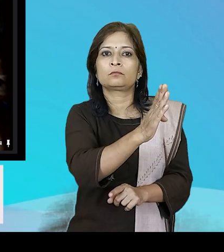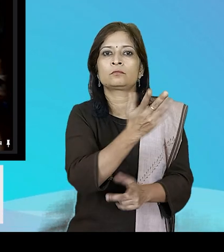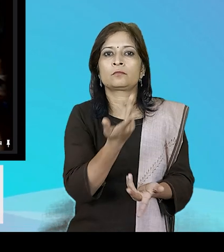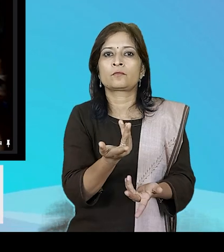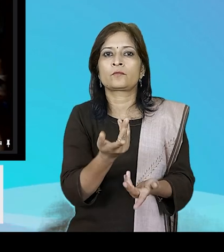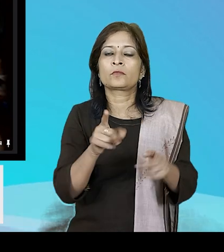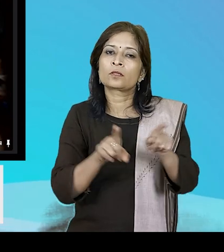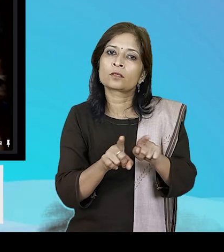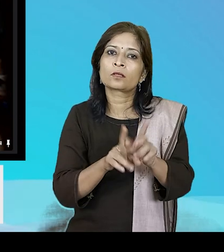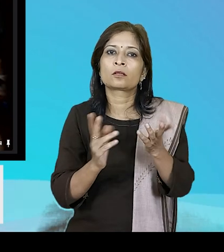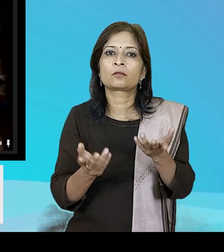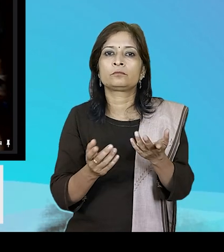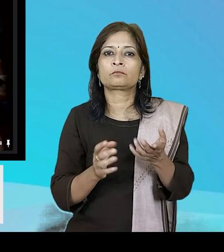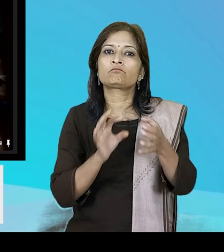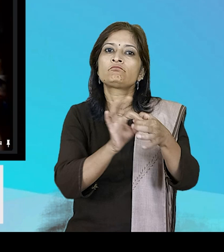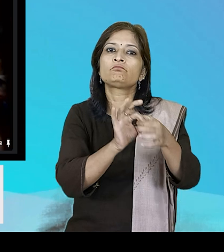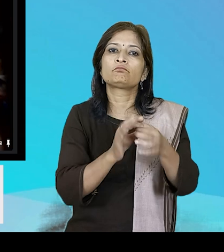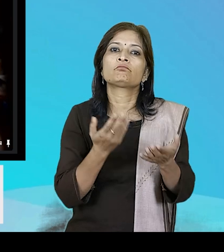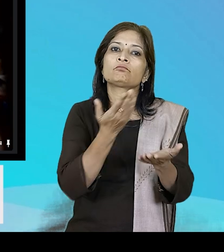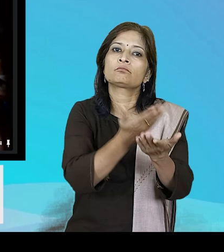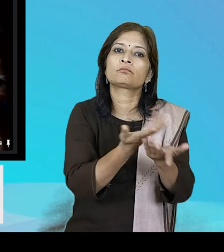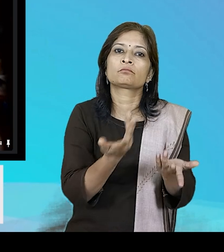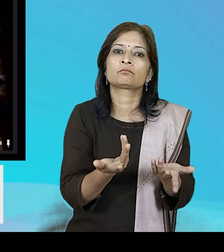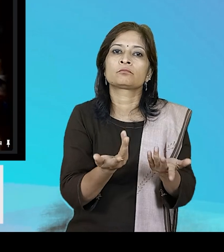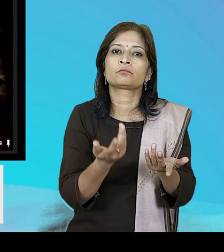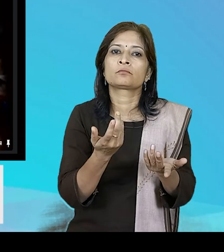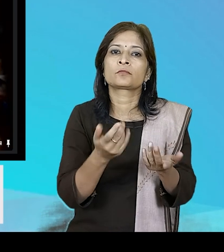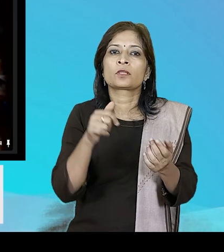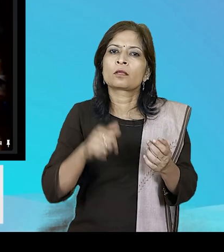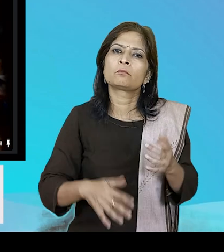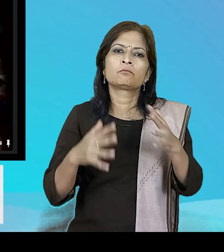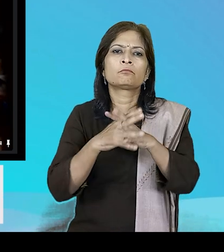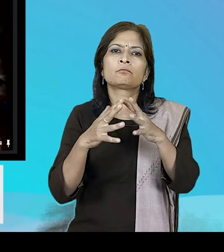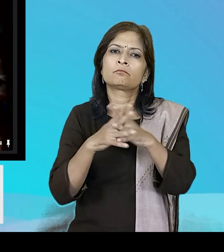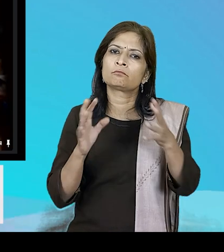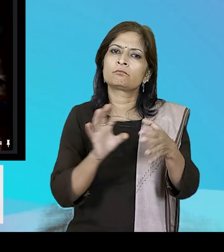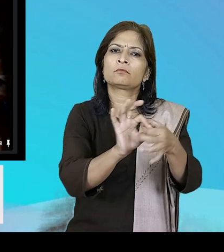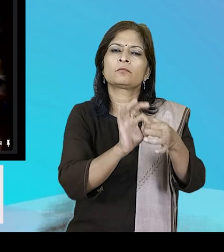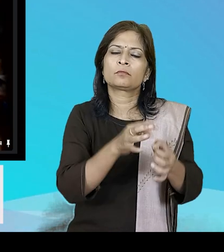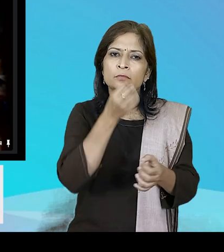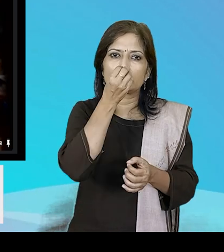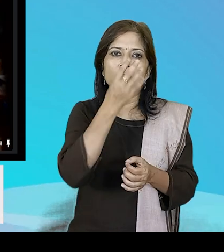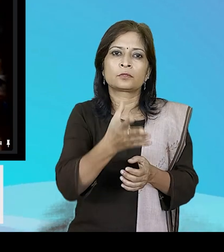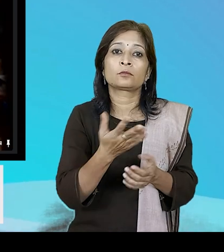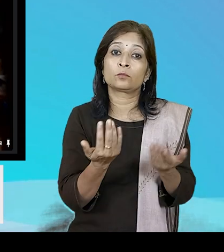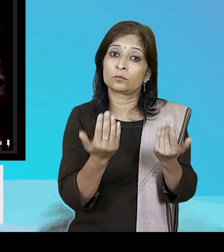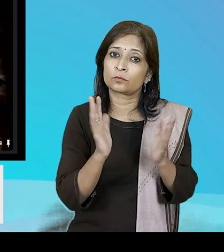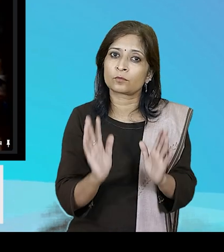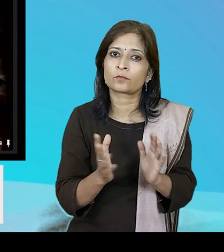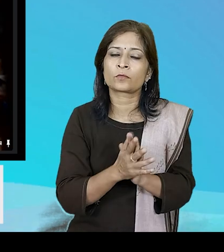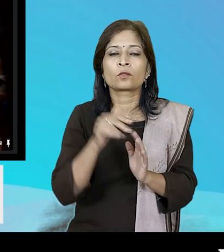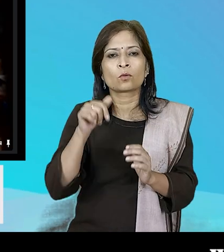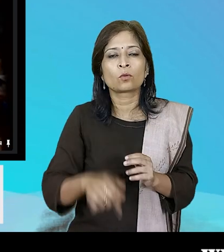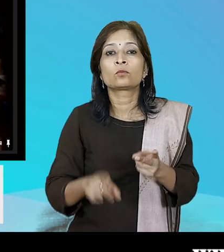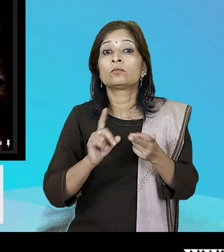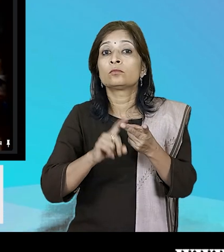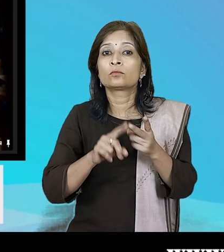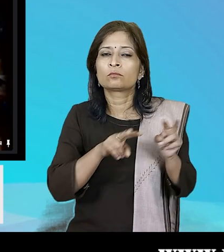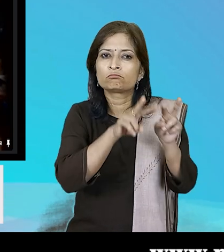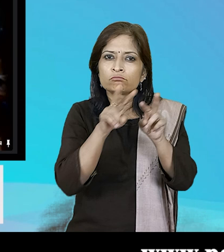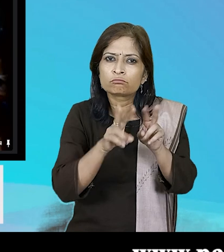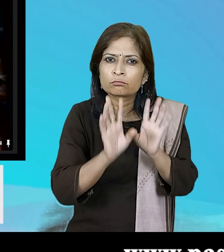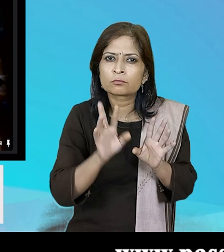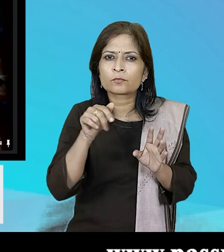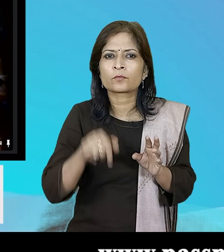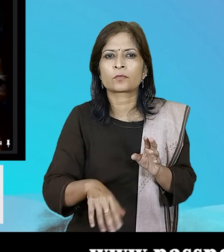these are the only two entities that need to exist, and they should be connected through the website. Secondly, we have